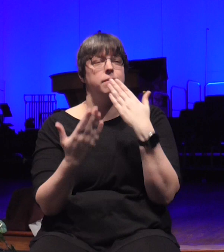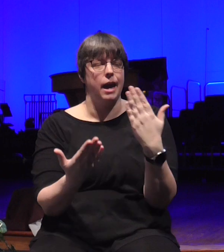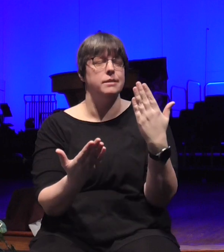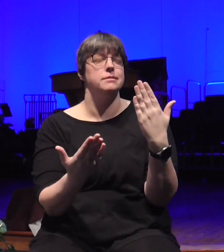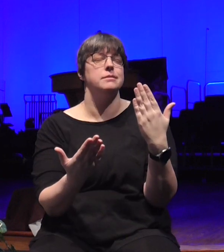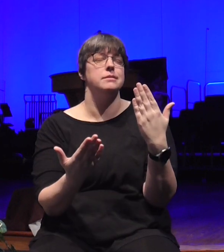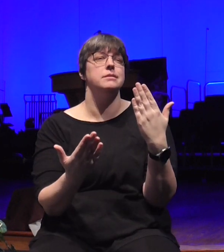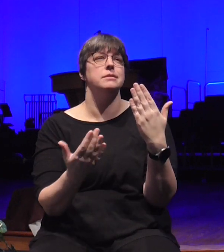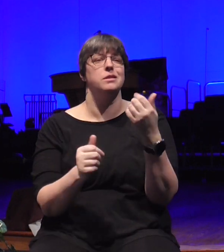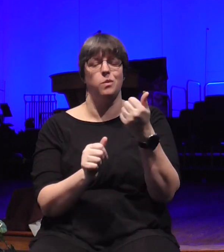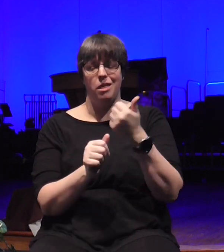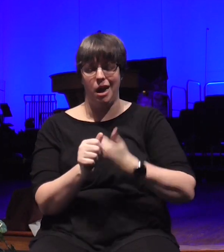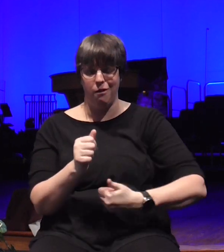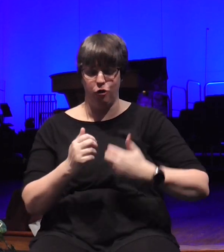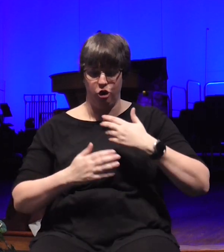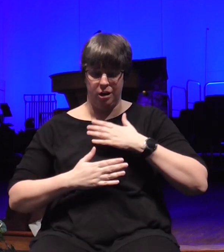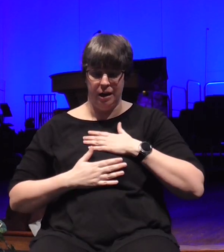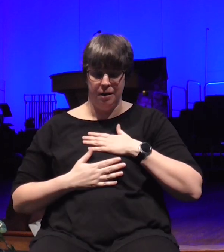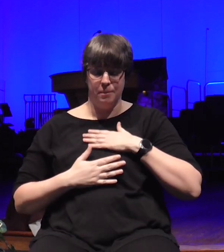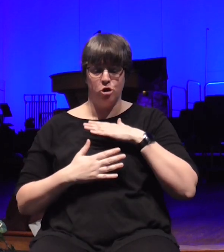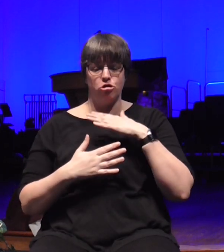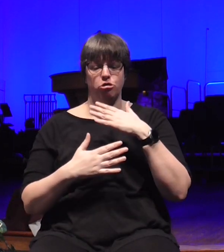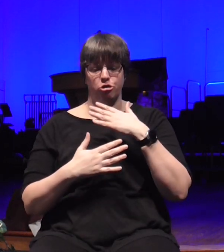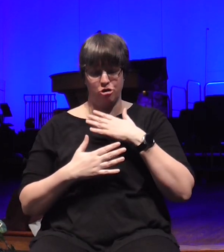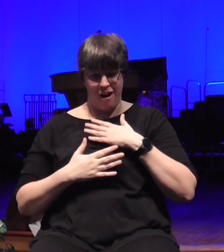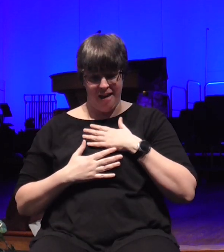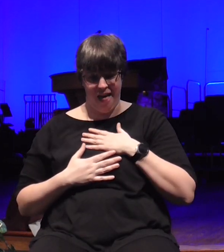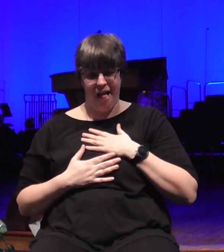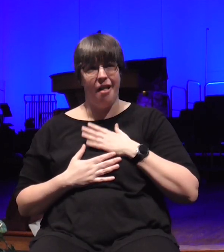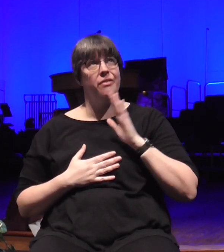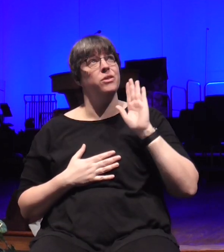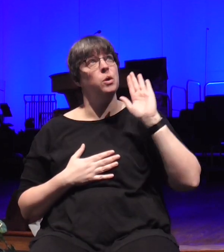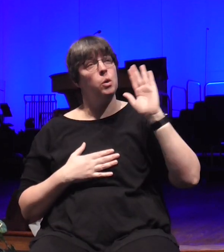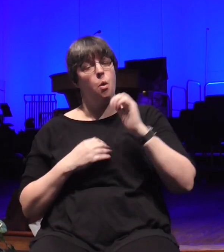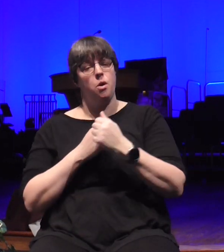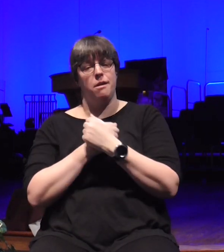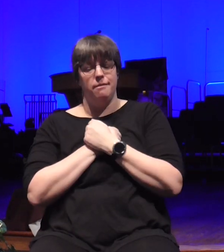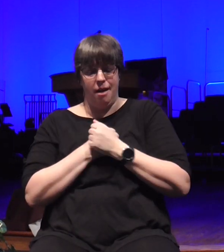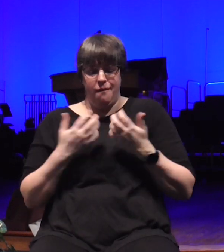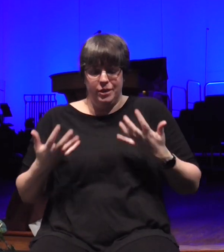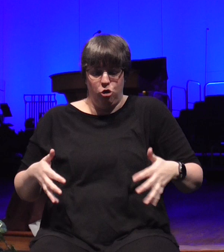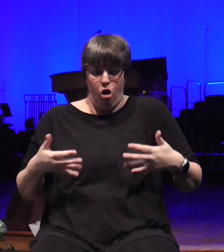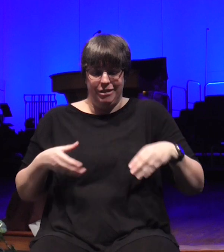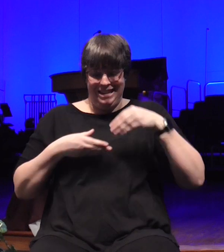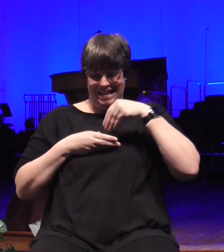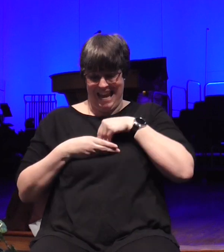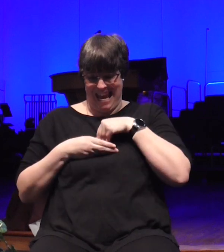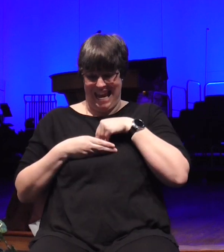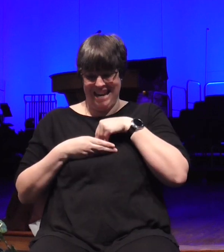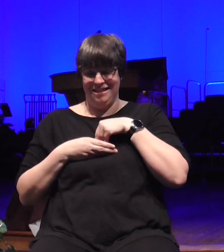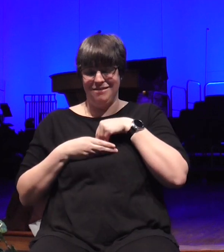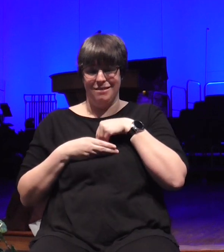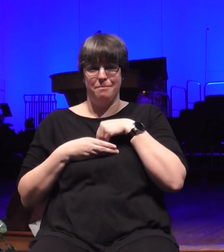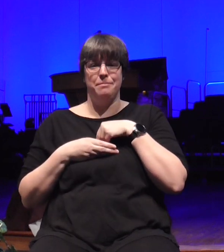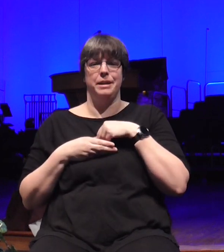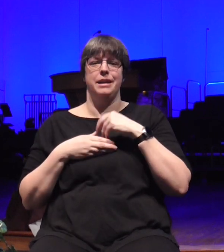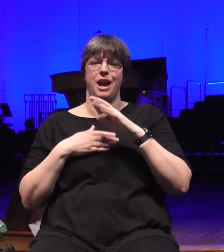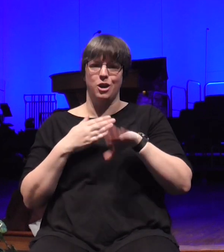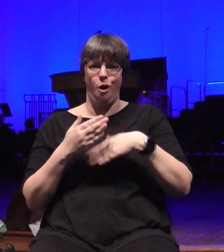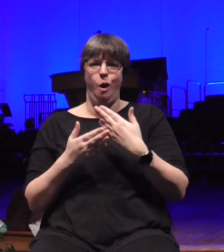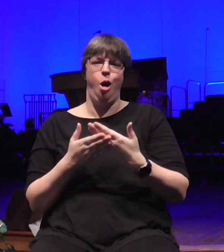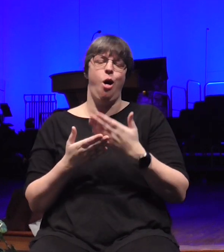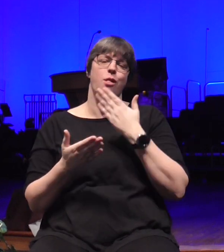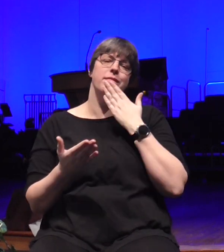with every breath, your love is in me and with me, and all is